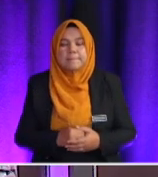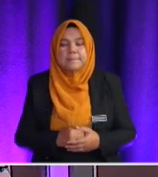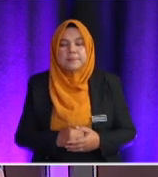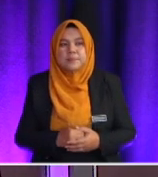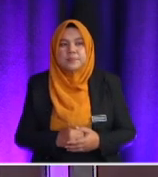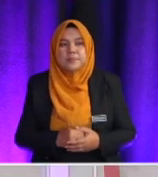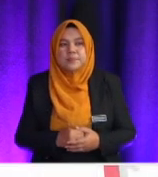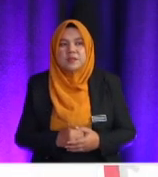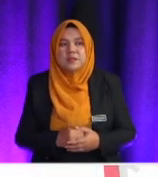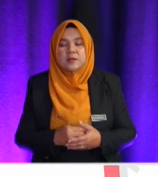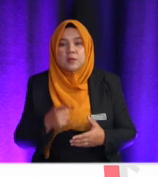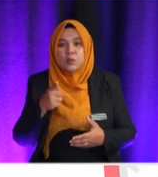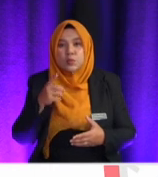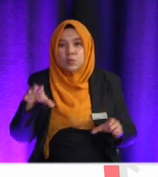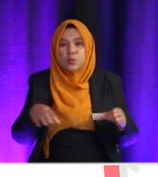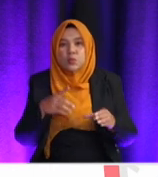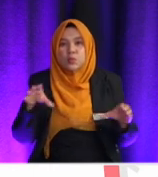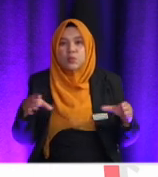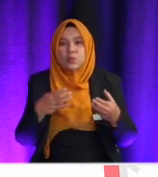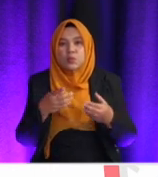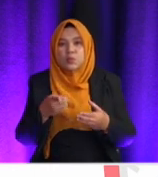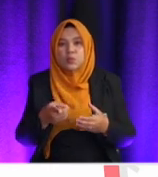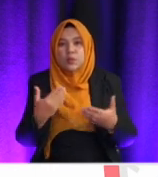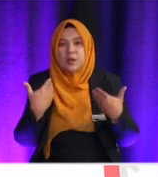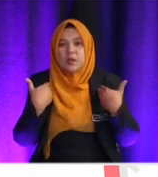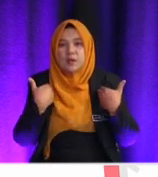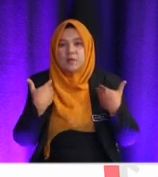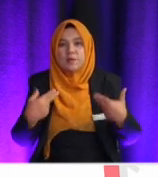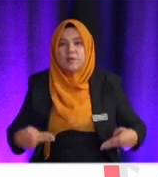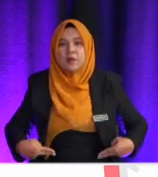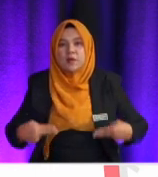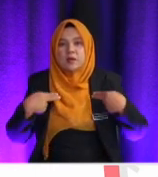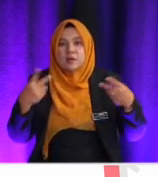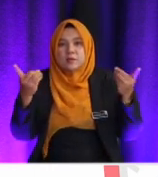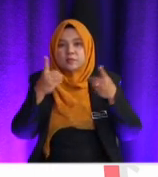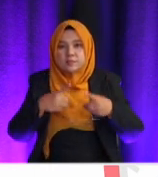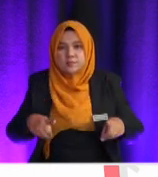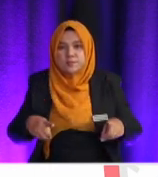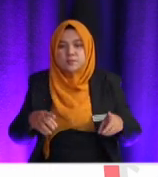do you have a healthy diet? Do you take